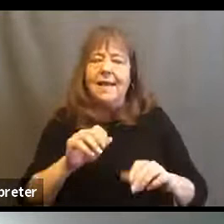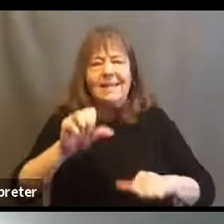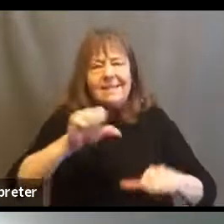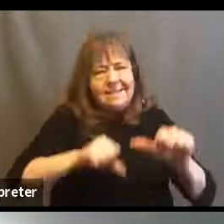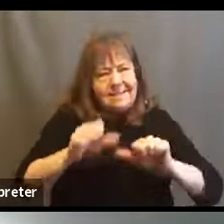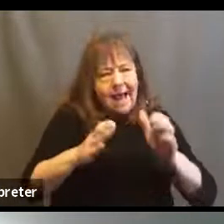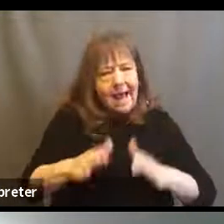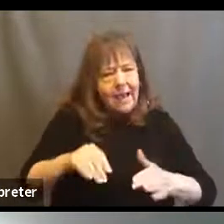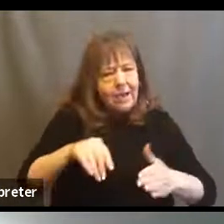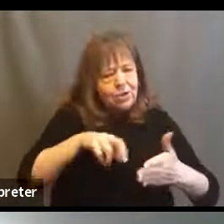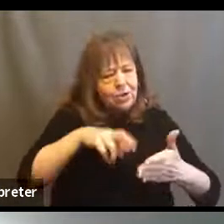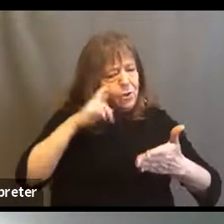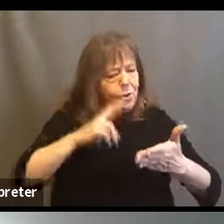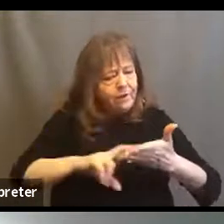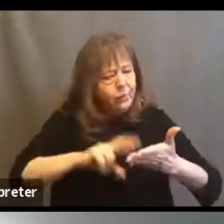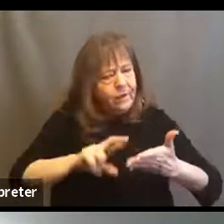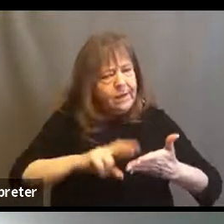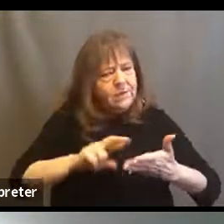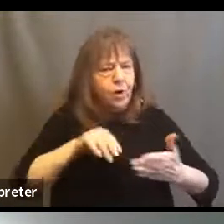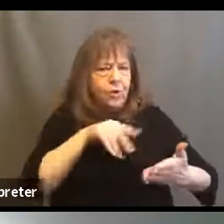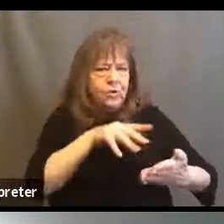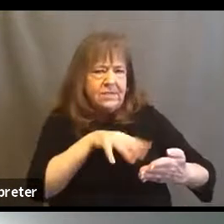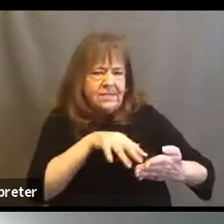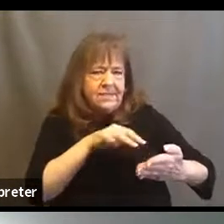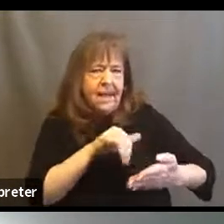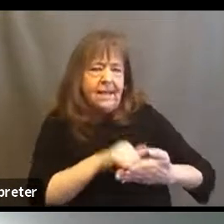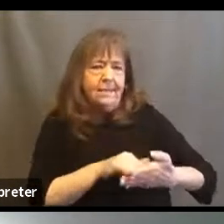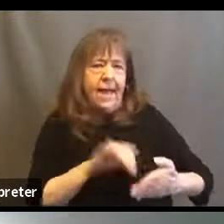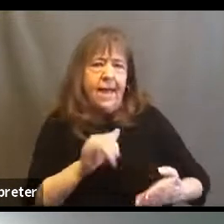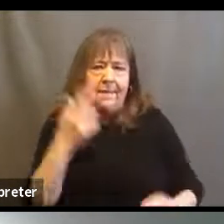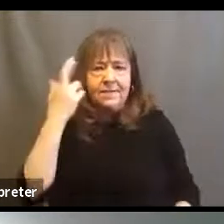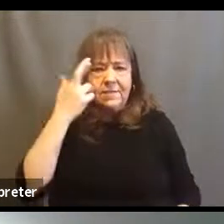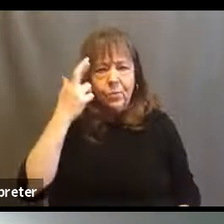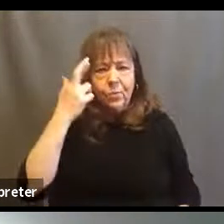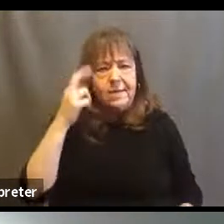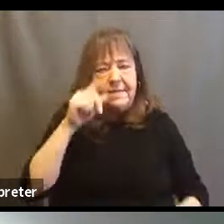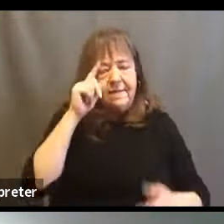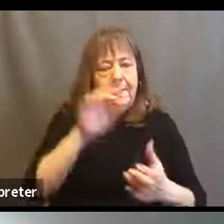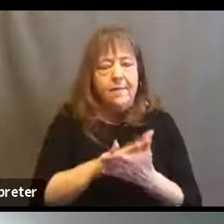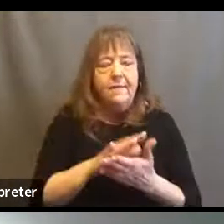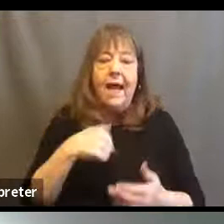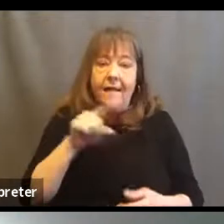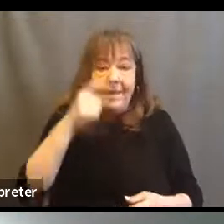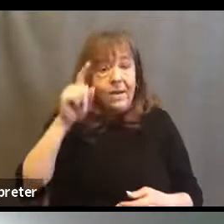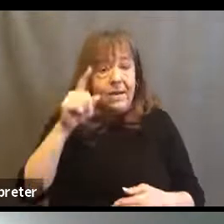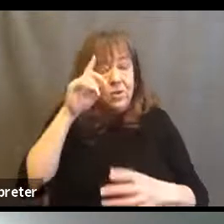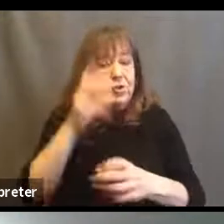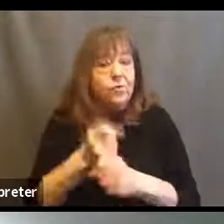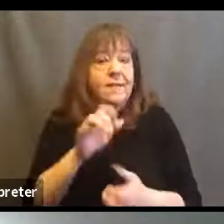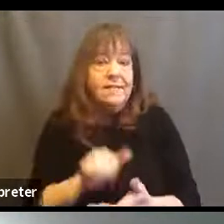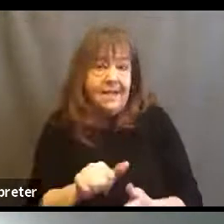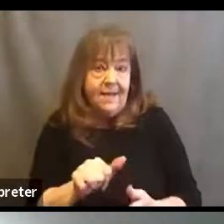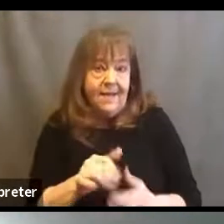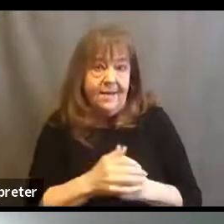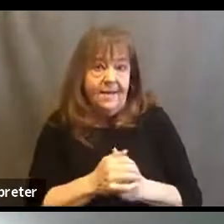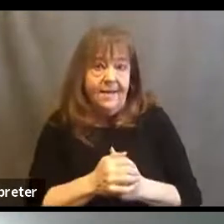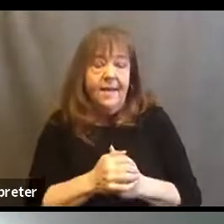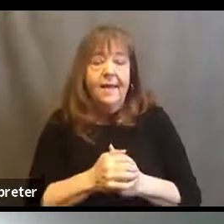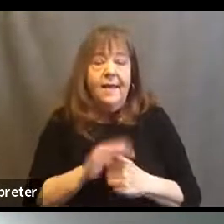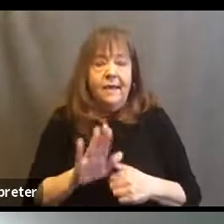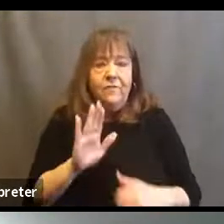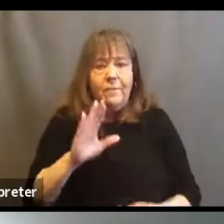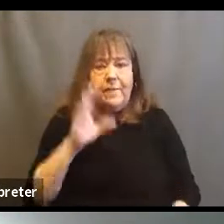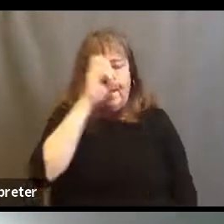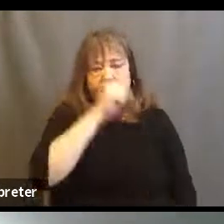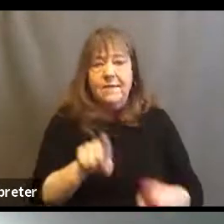that have done a lot of research to this point in this area. So I think we need to trust what they're saying in terms of their estimates, and also the